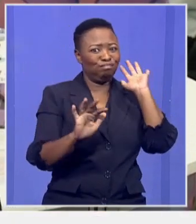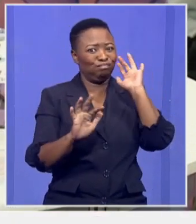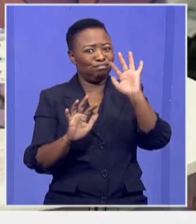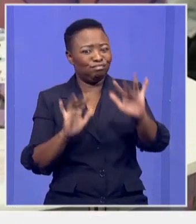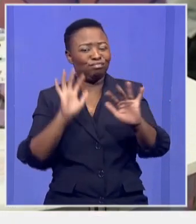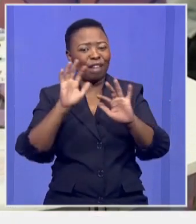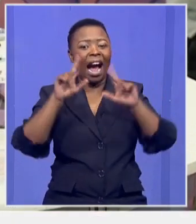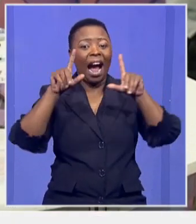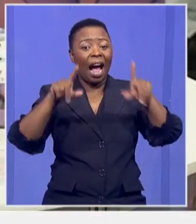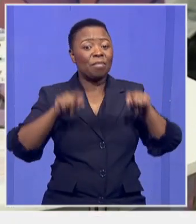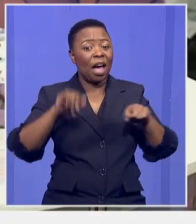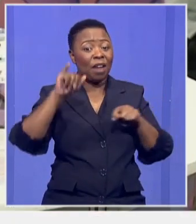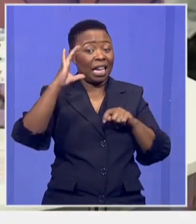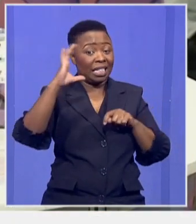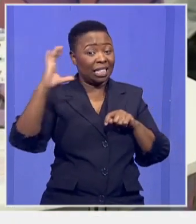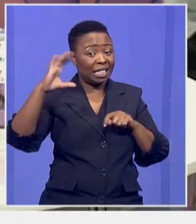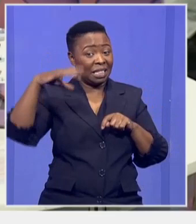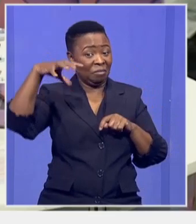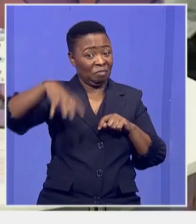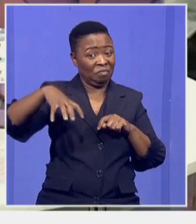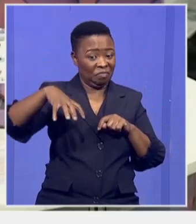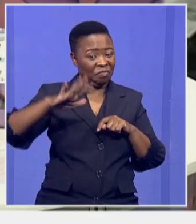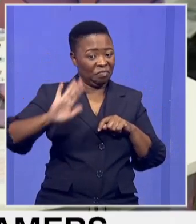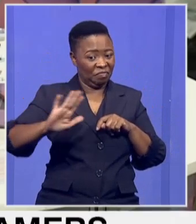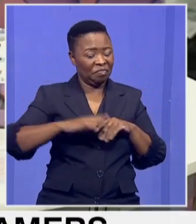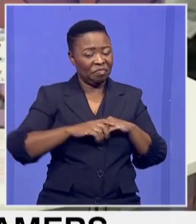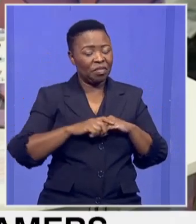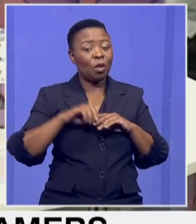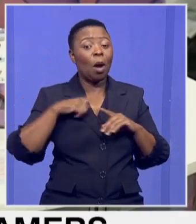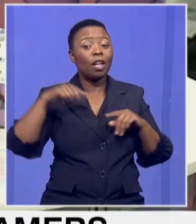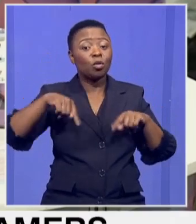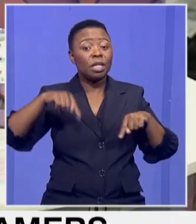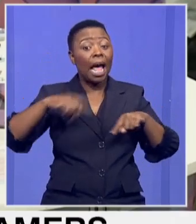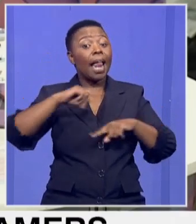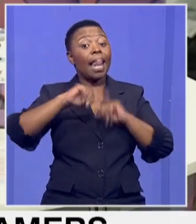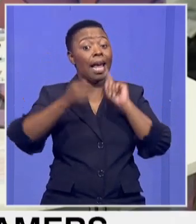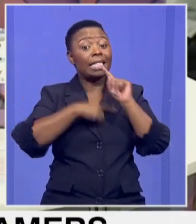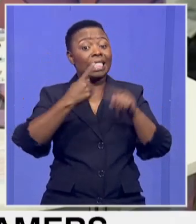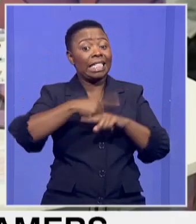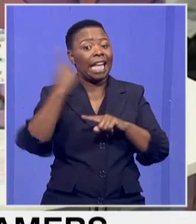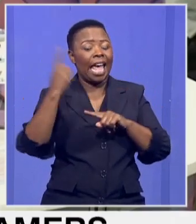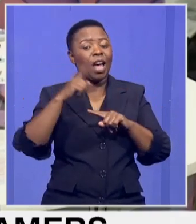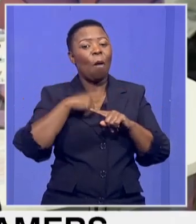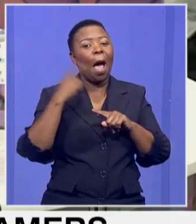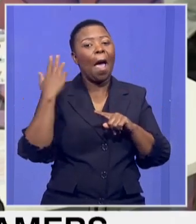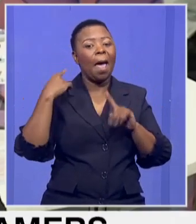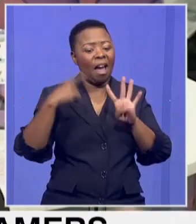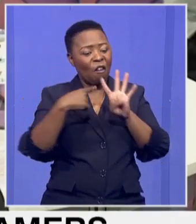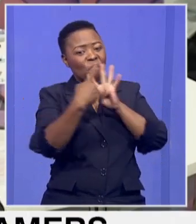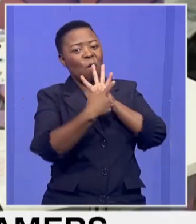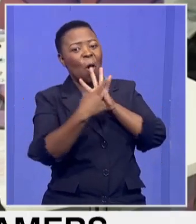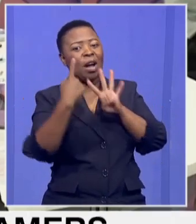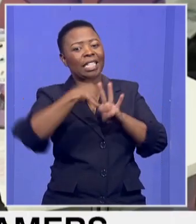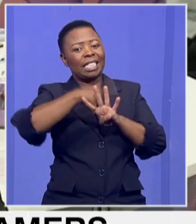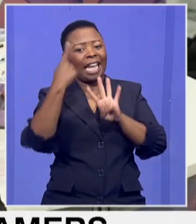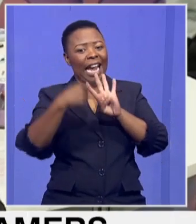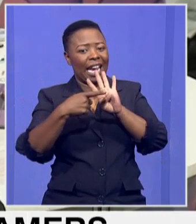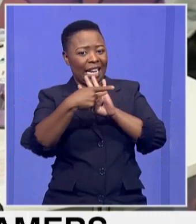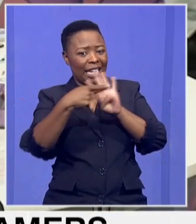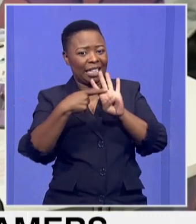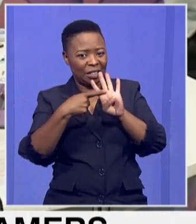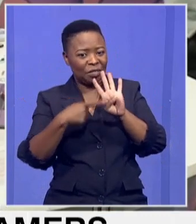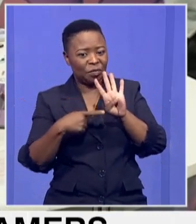International Convention Centre. This, of course, is the last day of a 4-day Comic-Con. It's a coming together